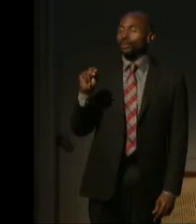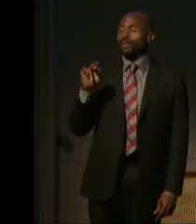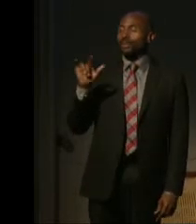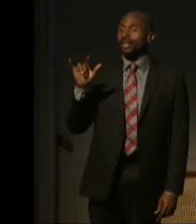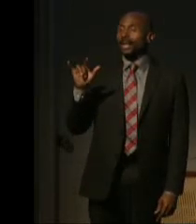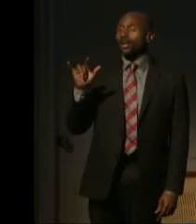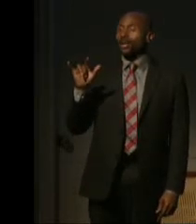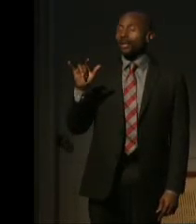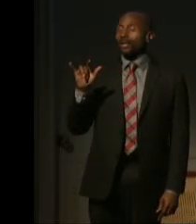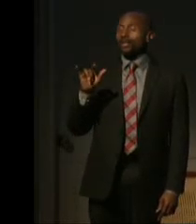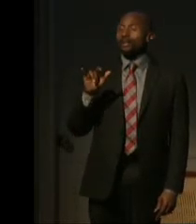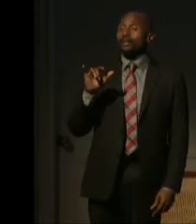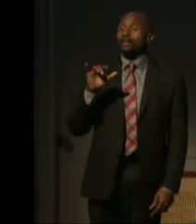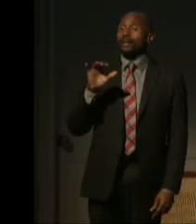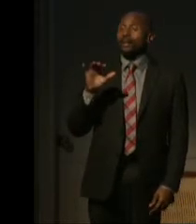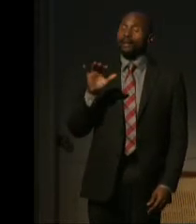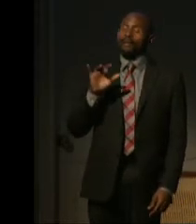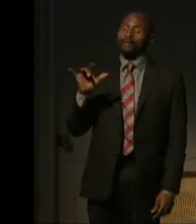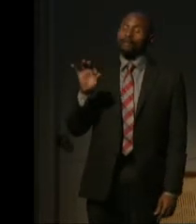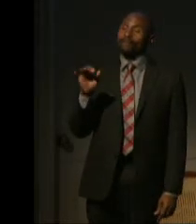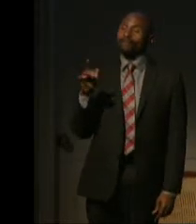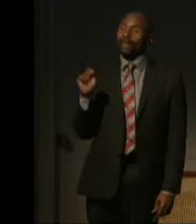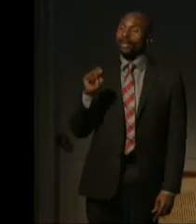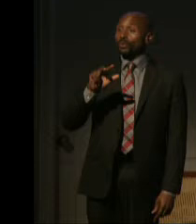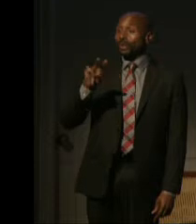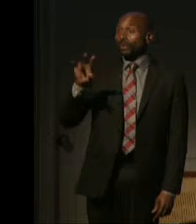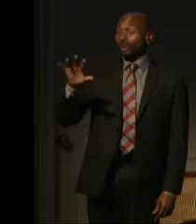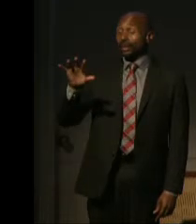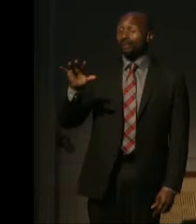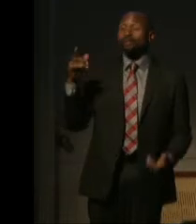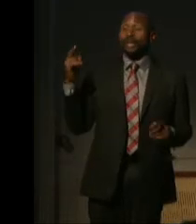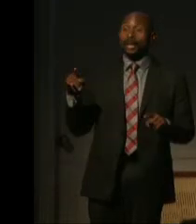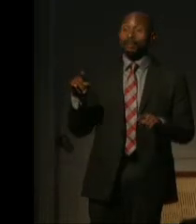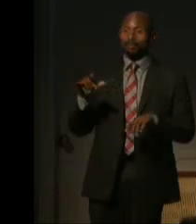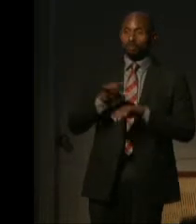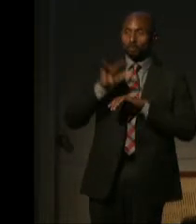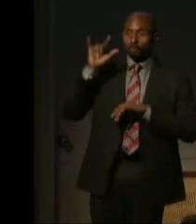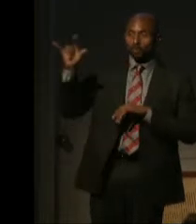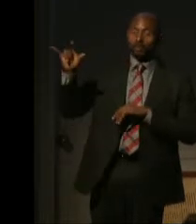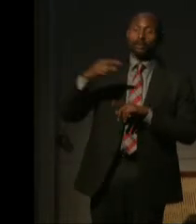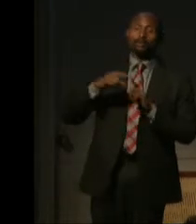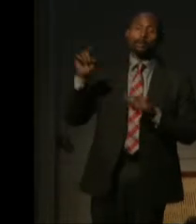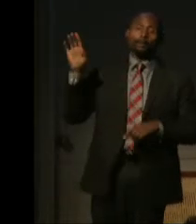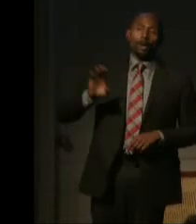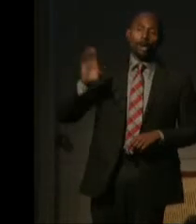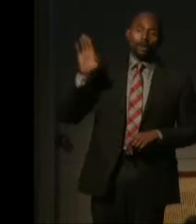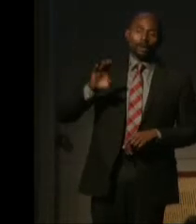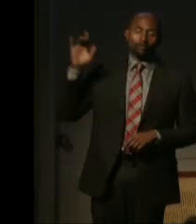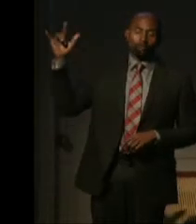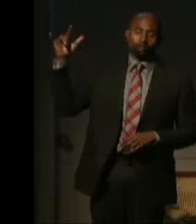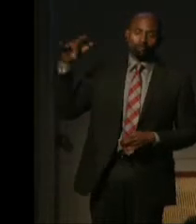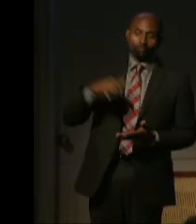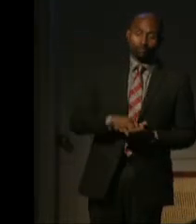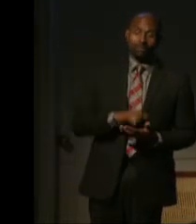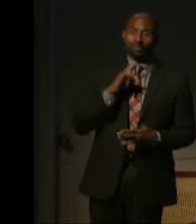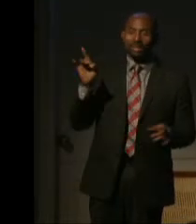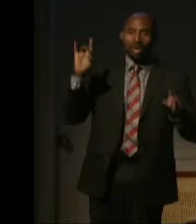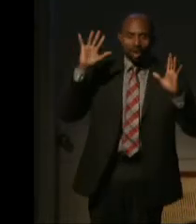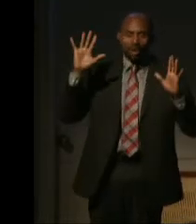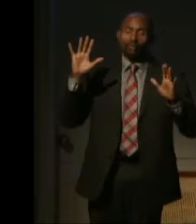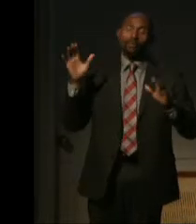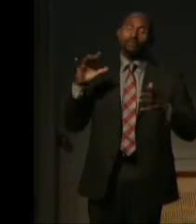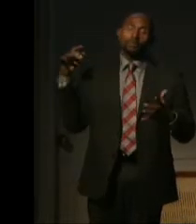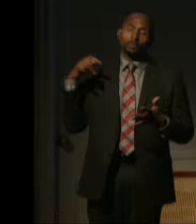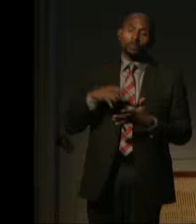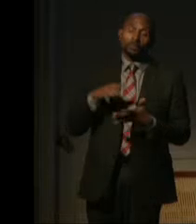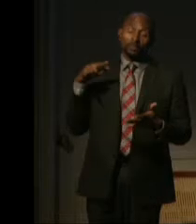This flight went down after takeoff in Boston. It was a horrible crash. It was one of the worst crashes